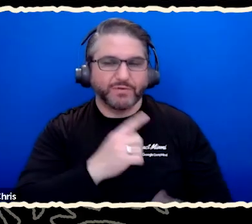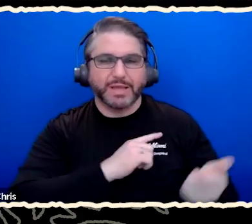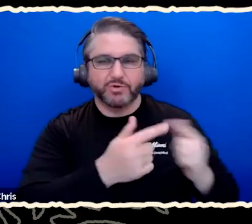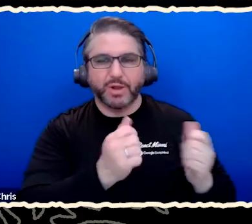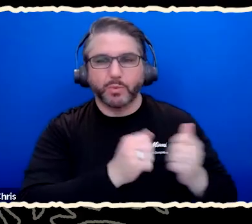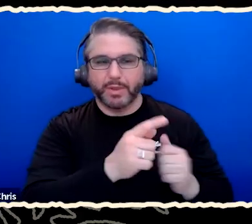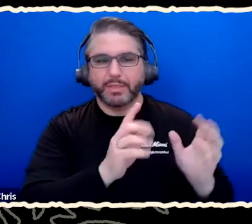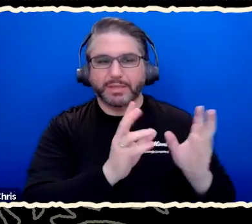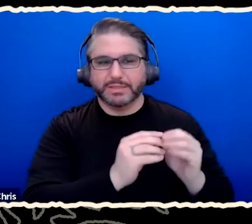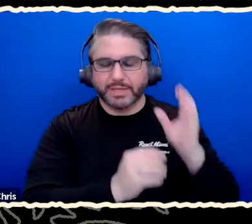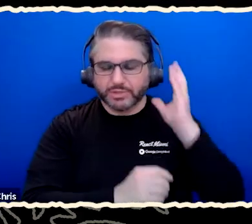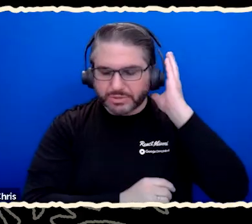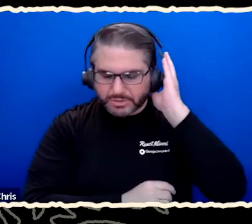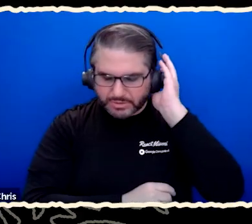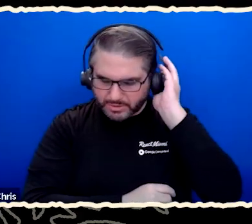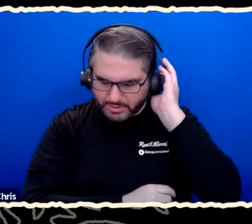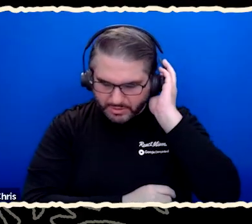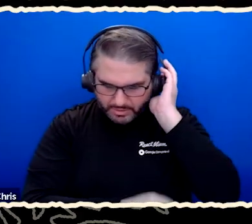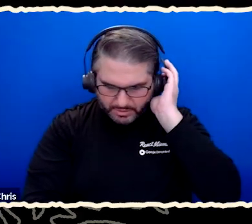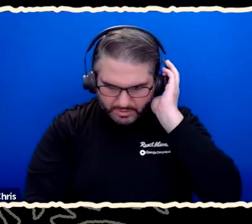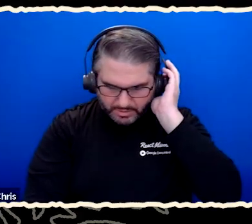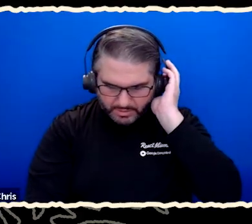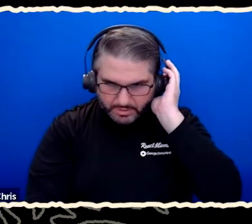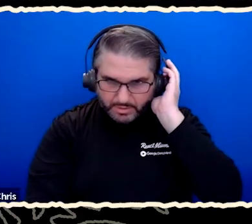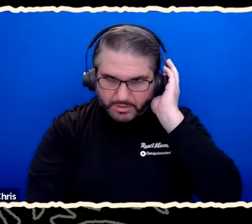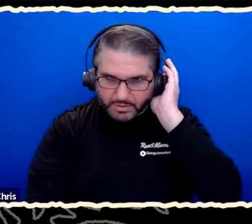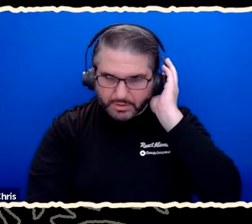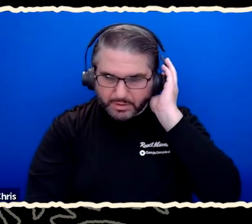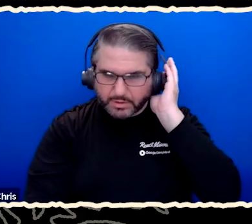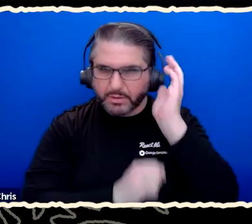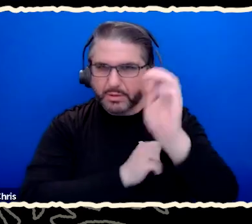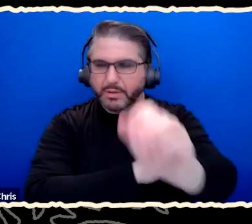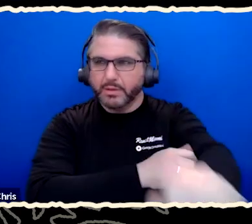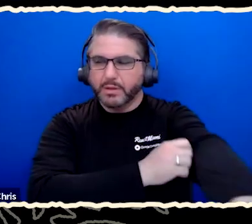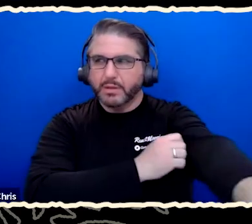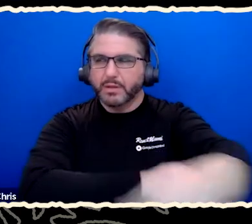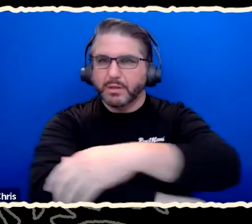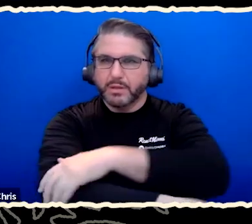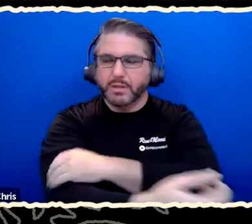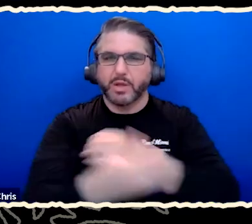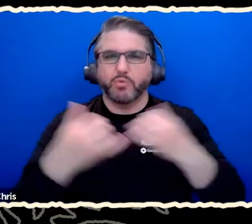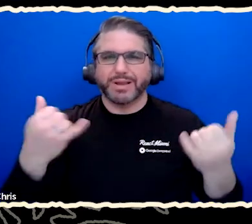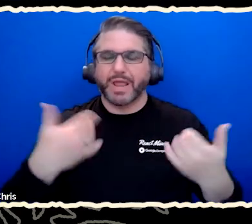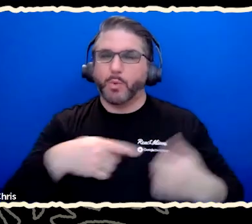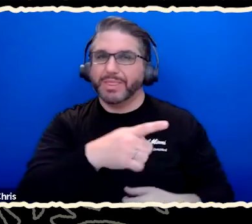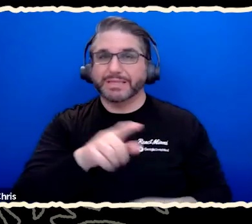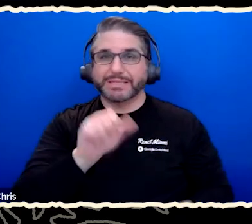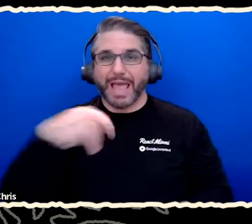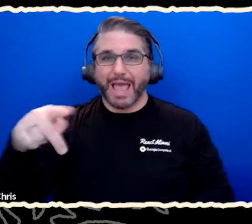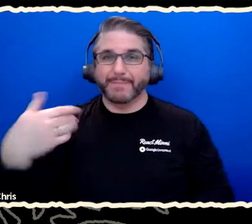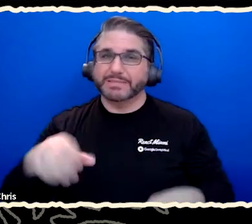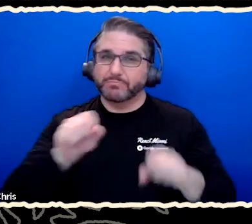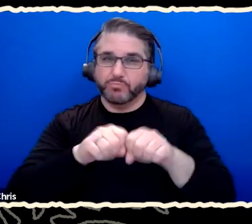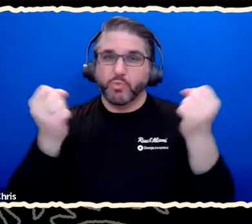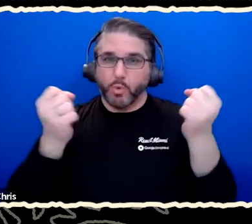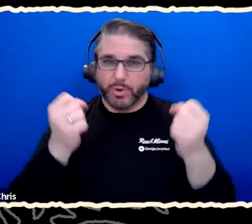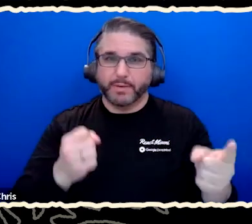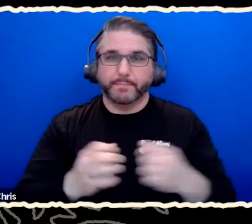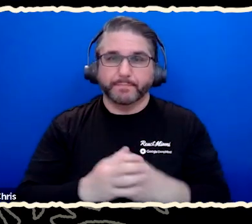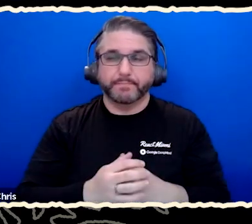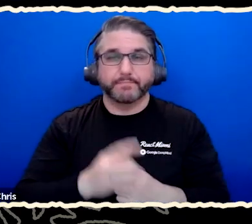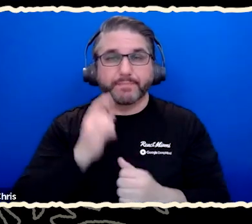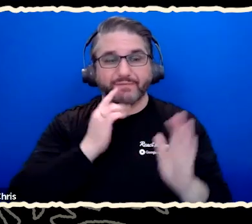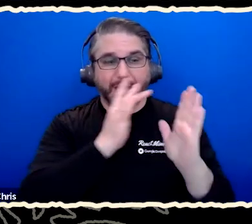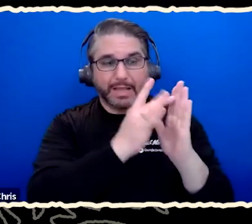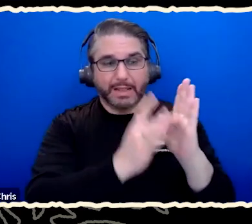comments and questions and such. But right now, this app is super broken. Let me show you what's the problem with it. So if I click around, you'll see